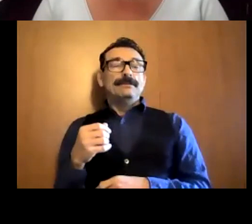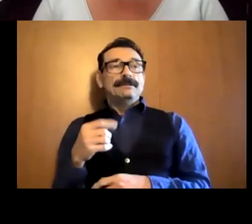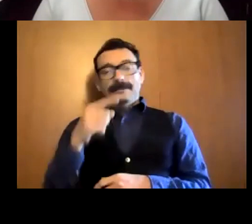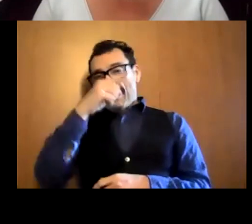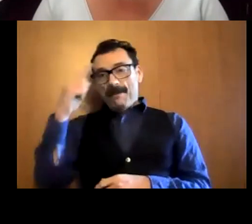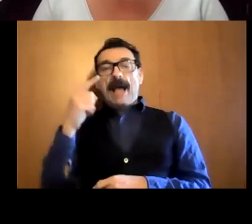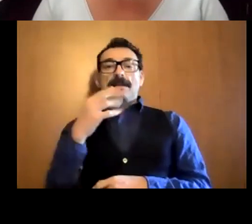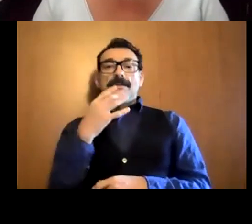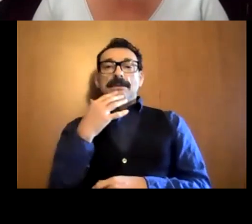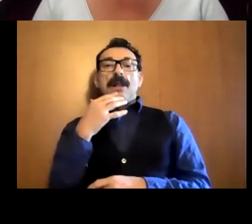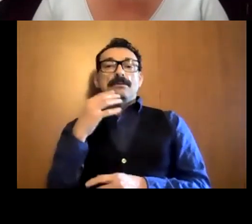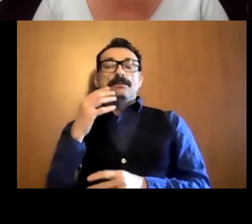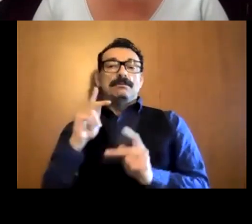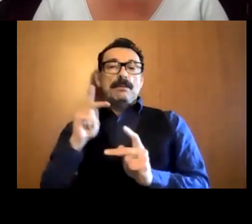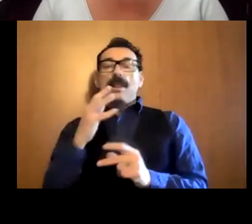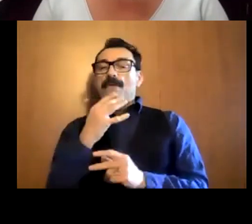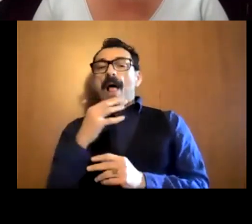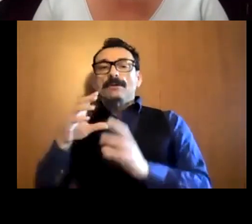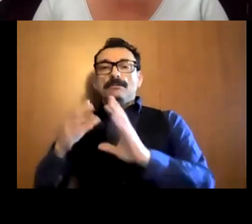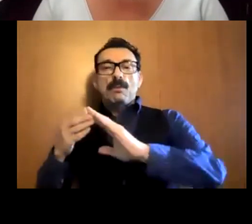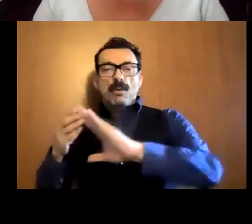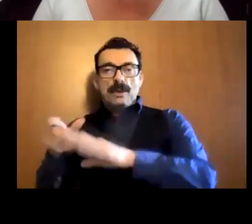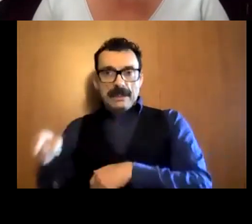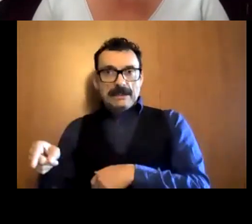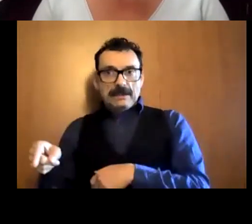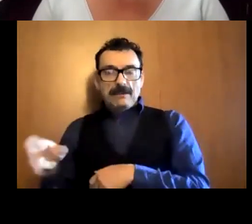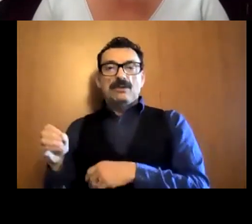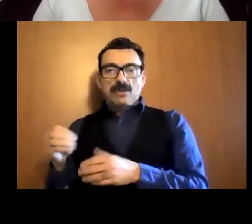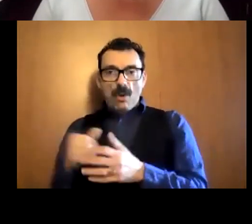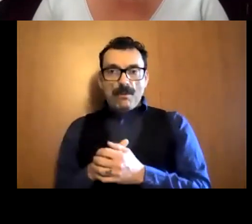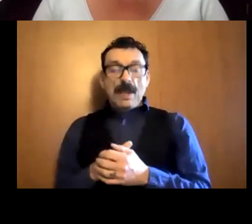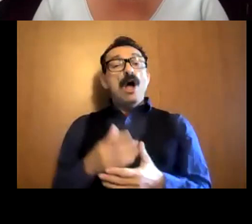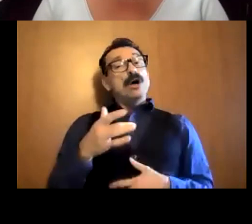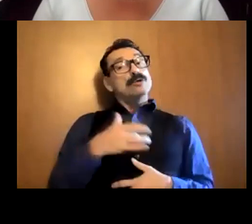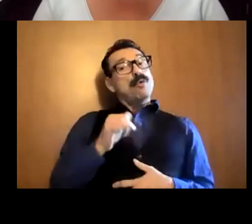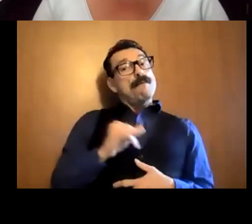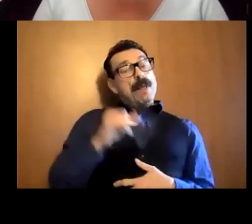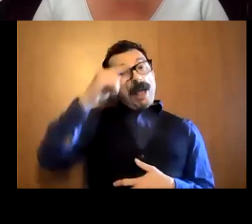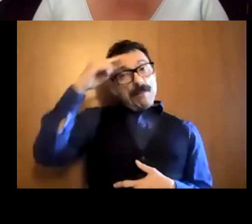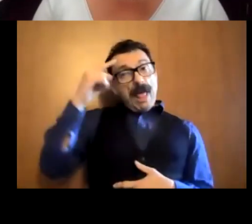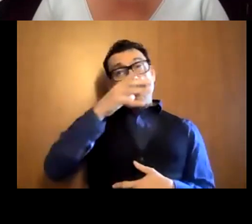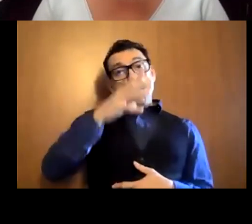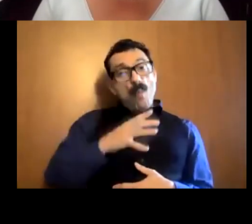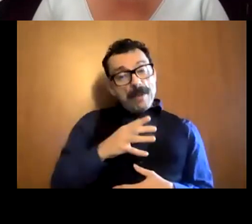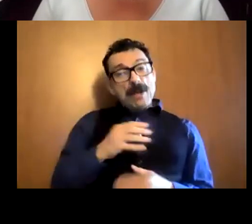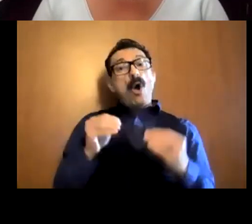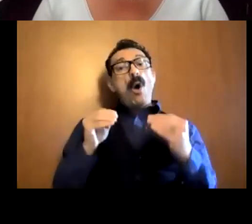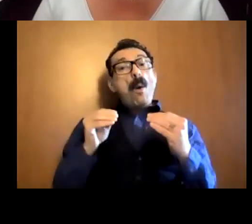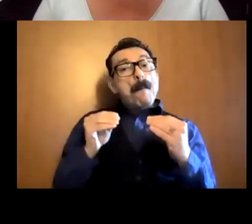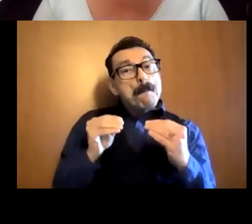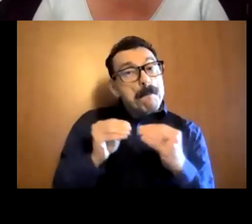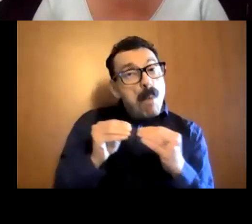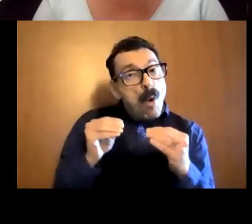is disproportionately affected by COVID, do you believe that Black women are more susceptible to the virus and